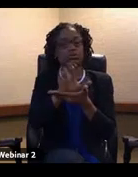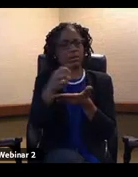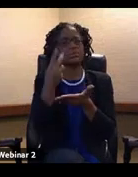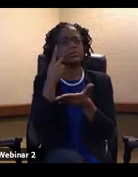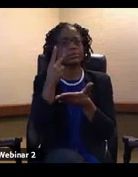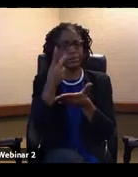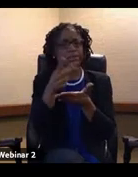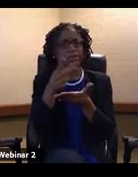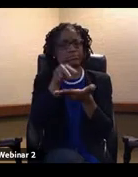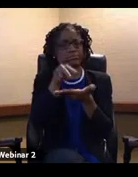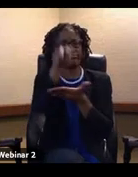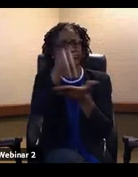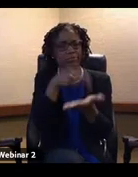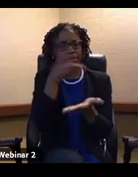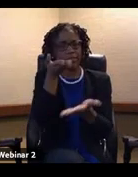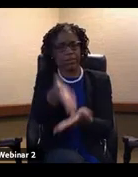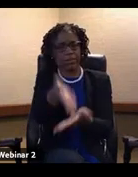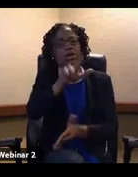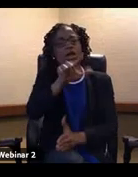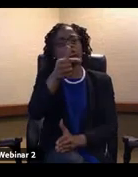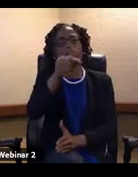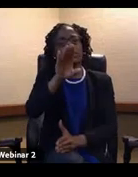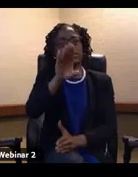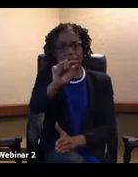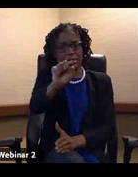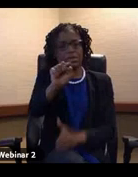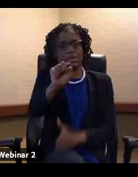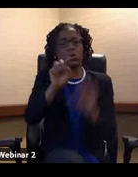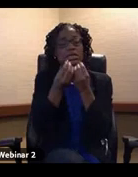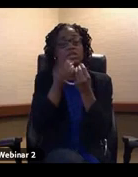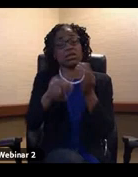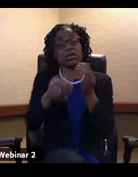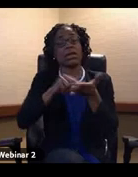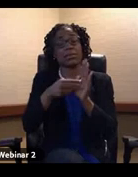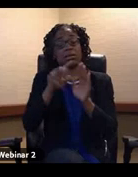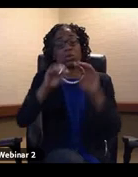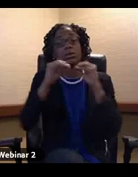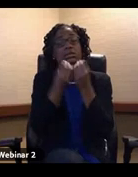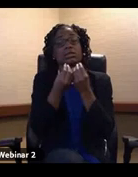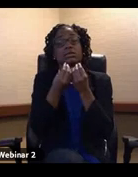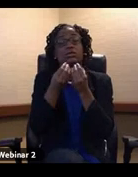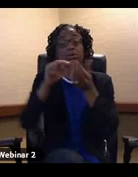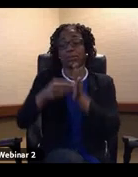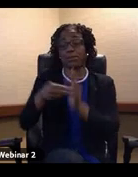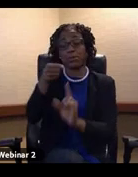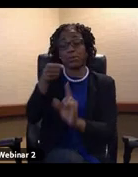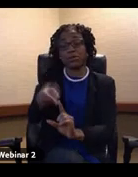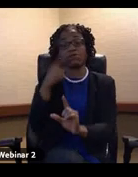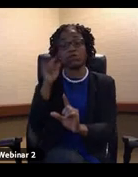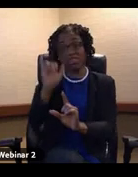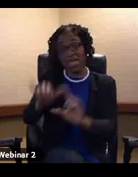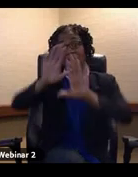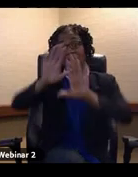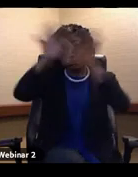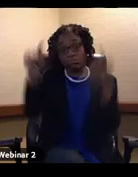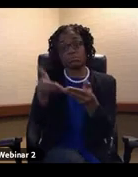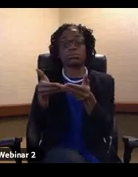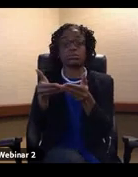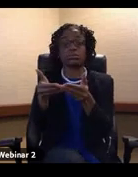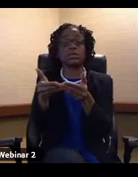So again, there are LGBT organizations, which is meaning an organization for which the primary purpose of that organization as a